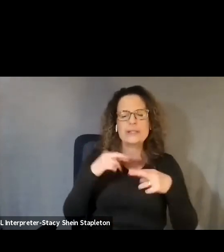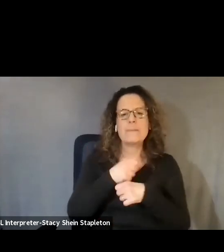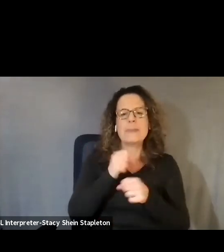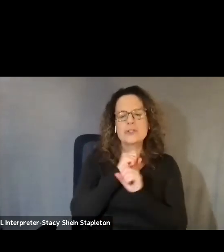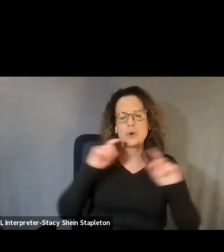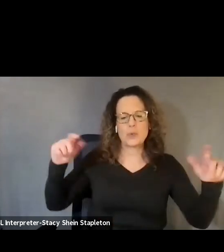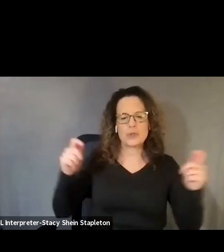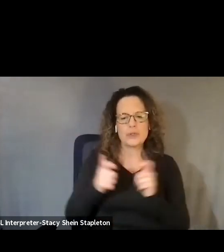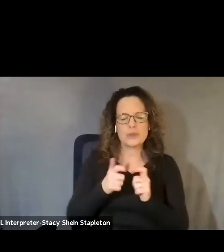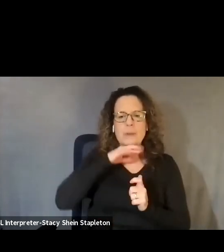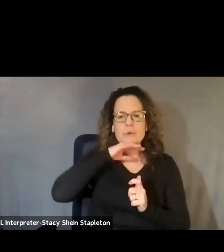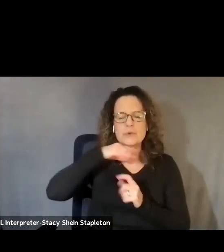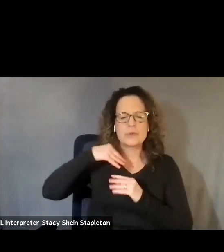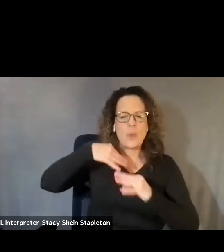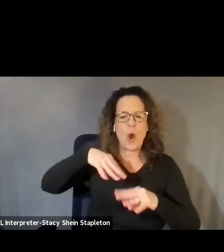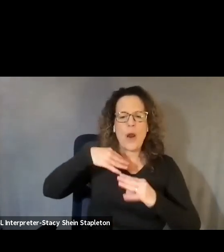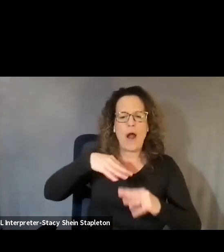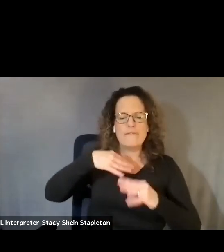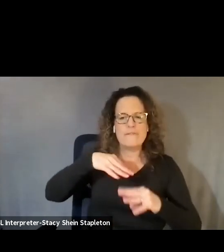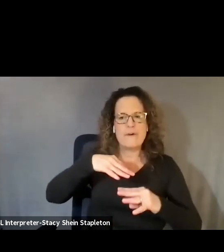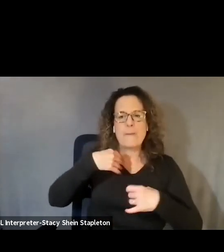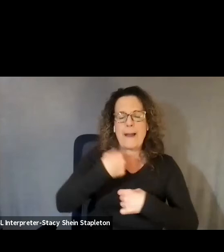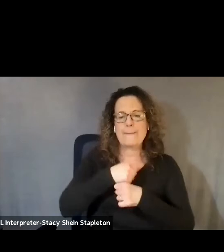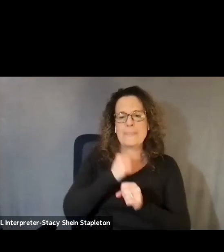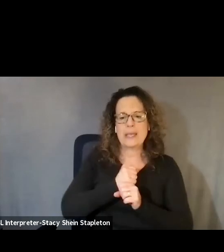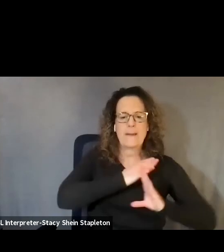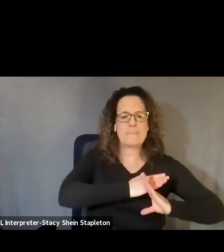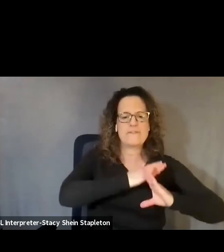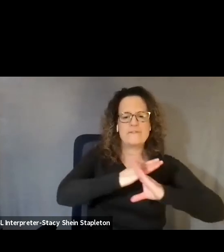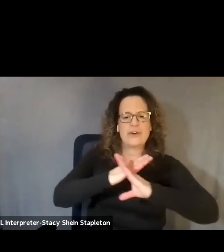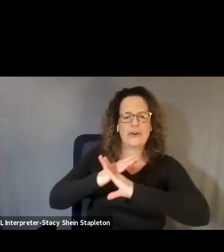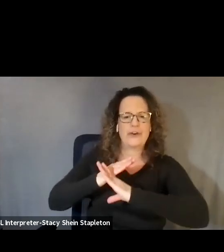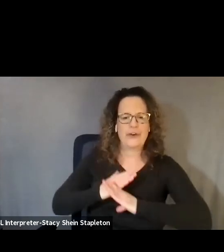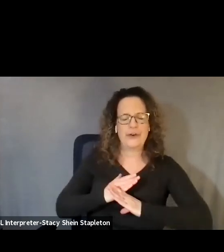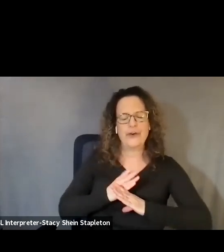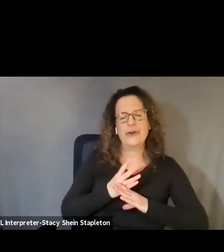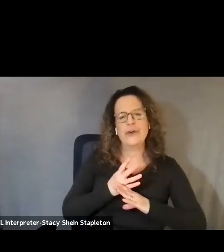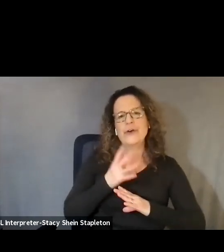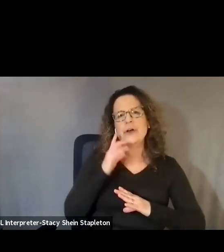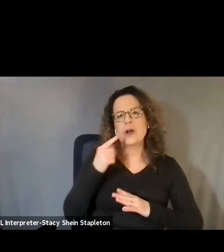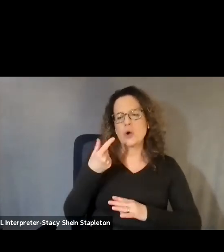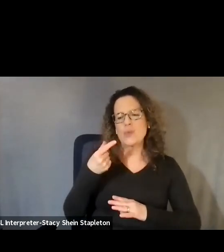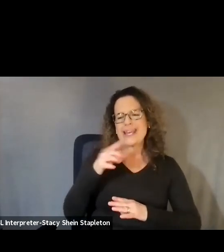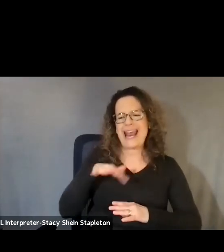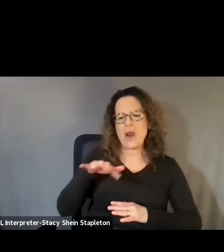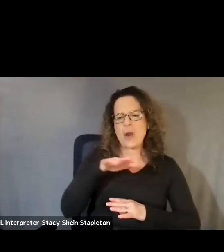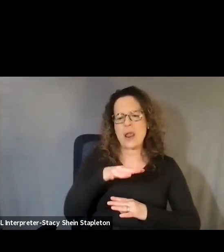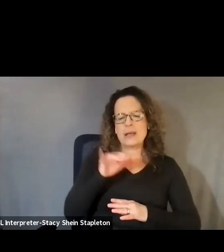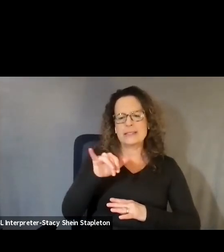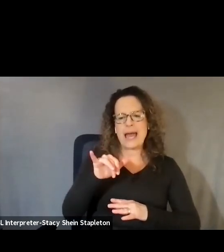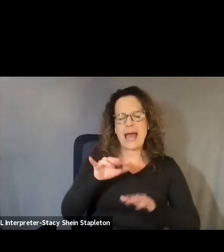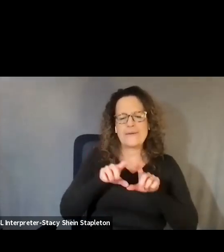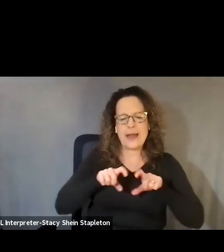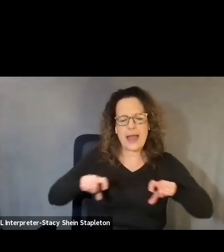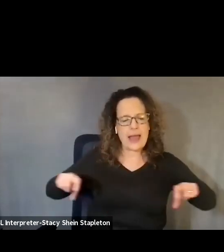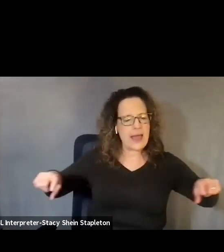reducing polluted runoff by creating buffers, that is green spaces that edge along